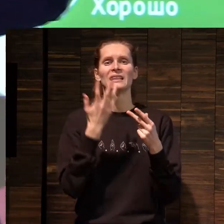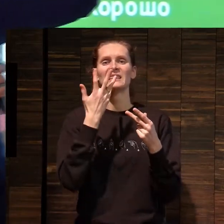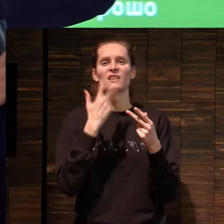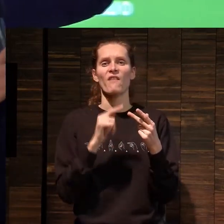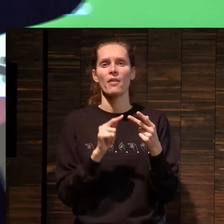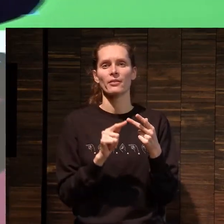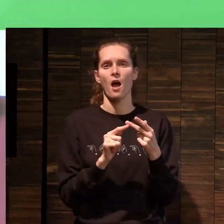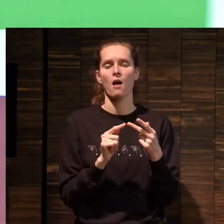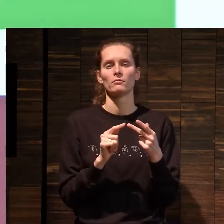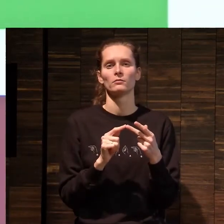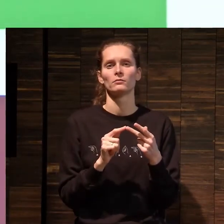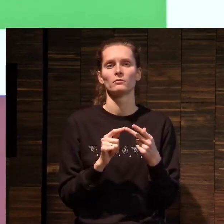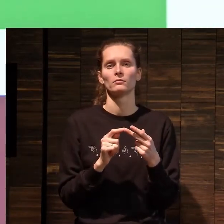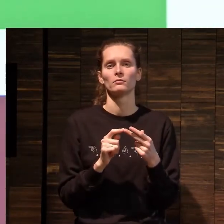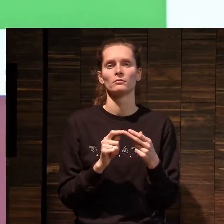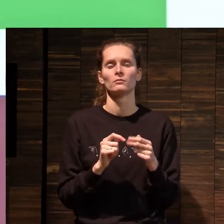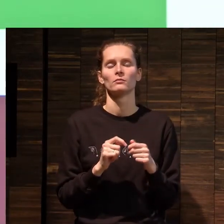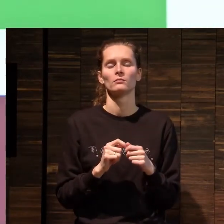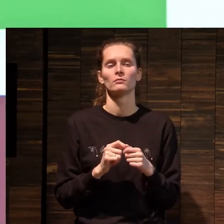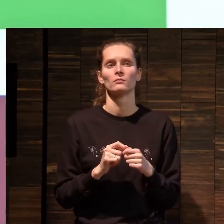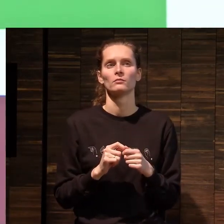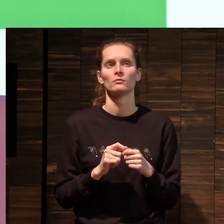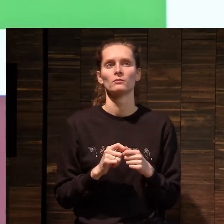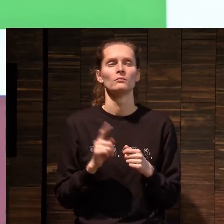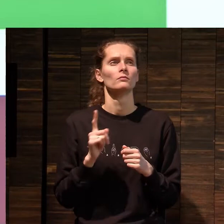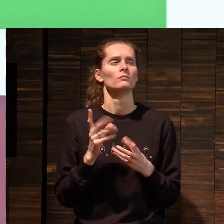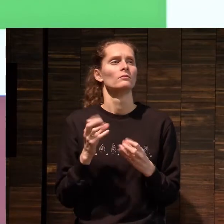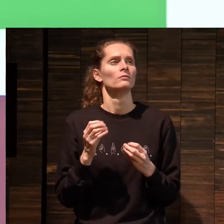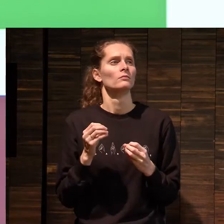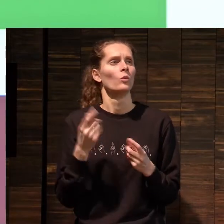contrast, colors,